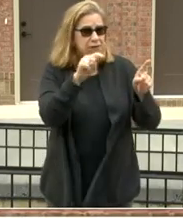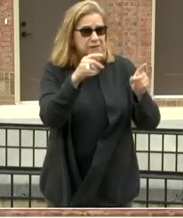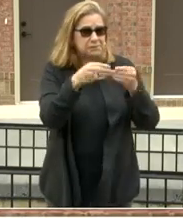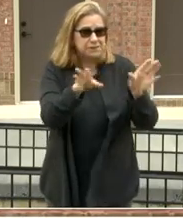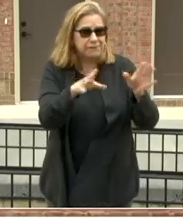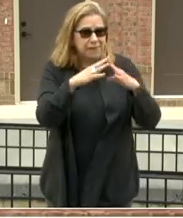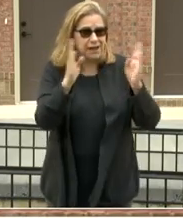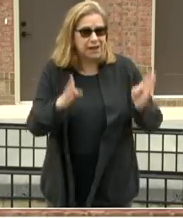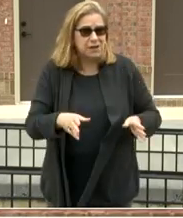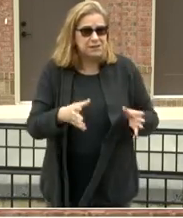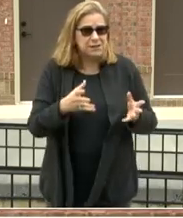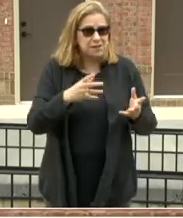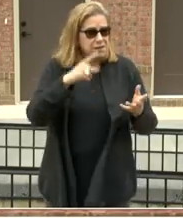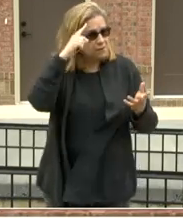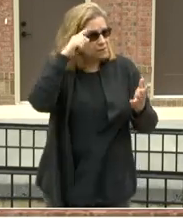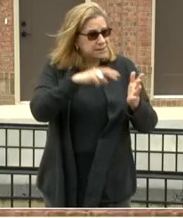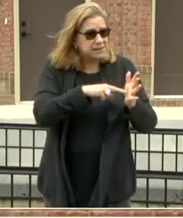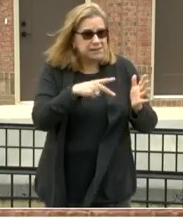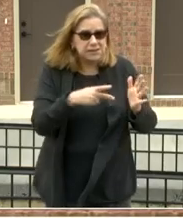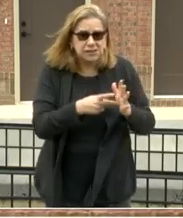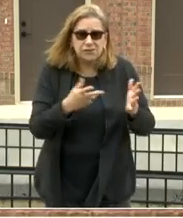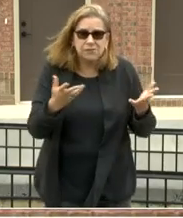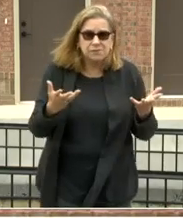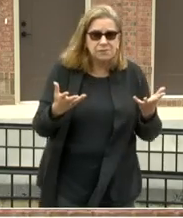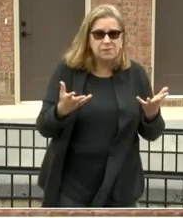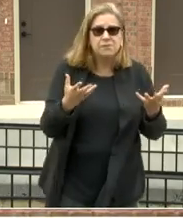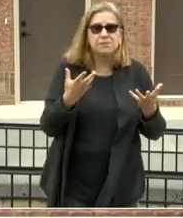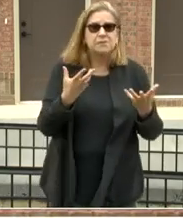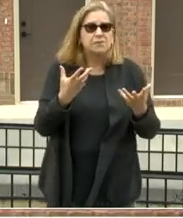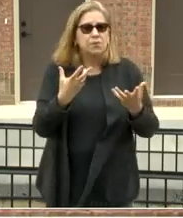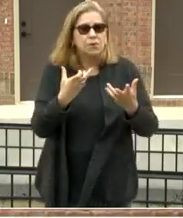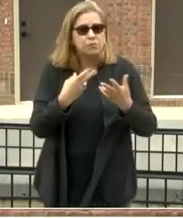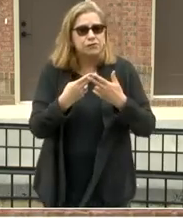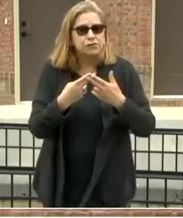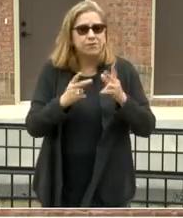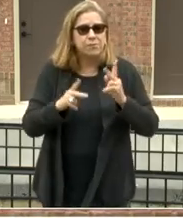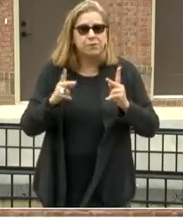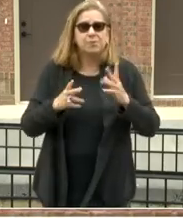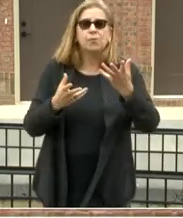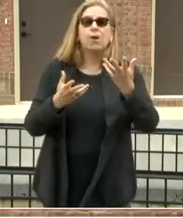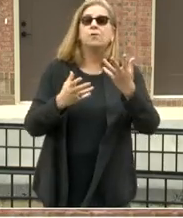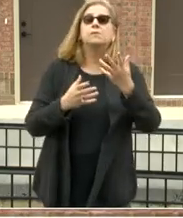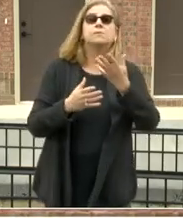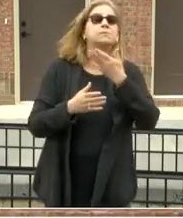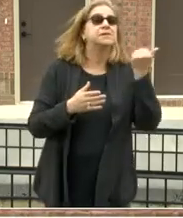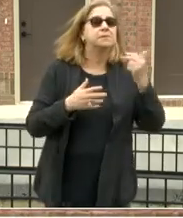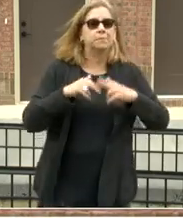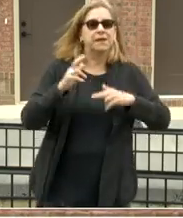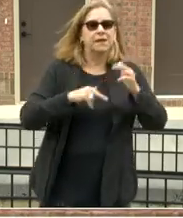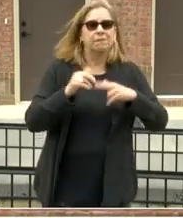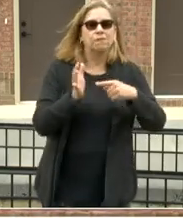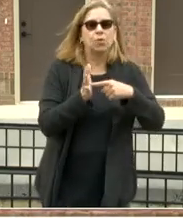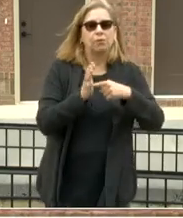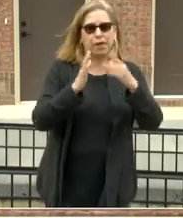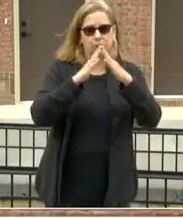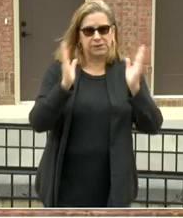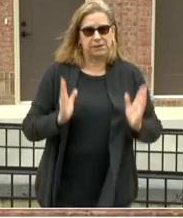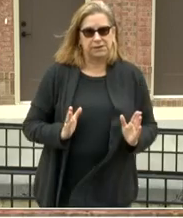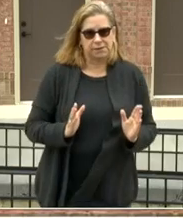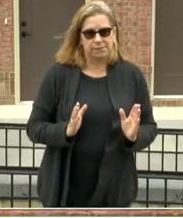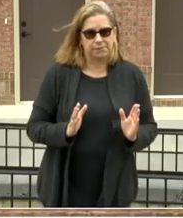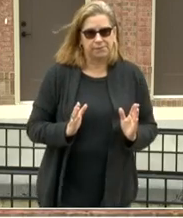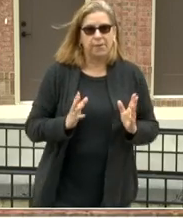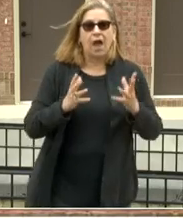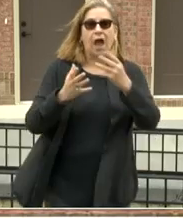our efforts to make sure that we preserve existing affordable housing, but also to build new affordable housing.